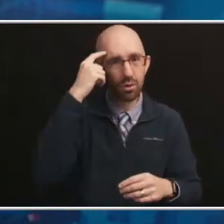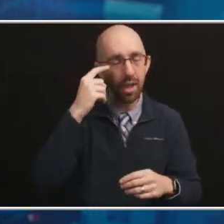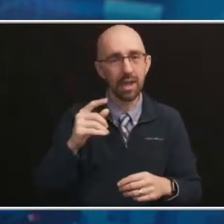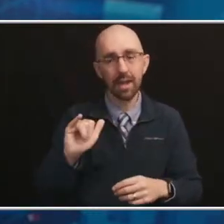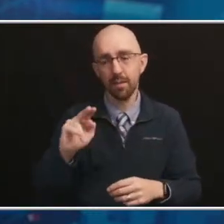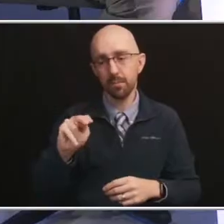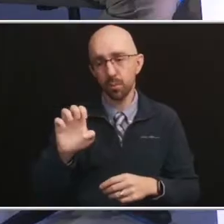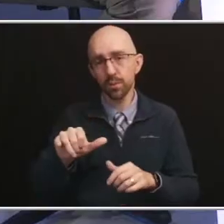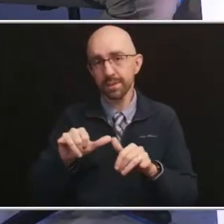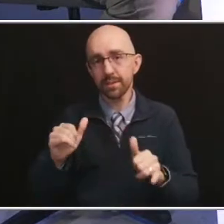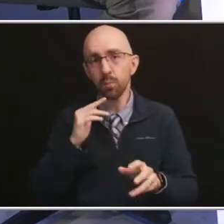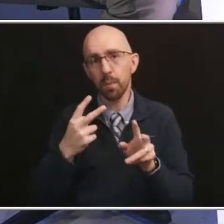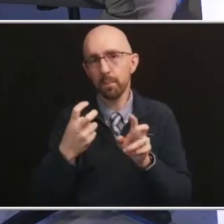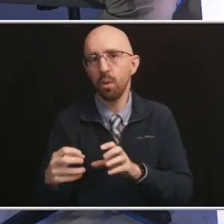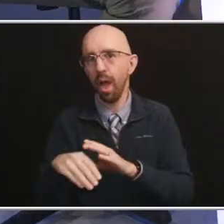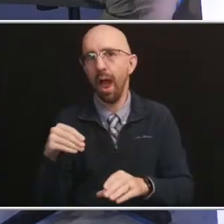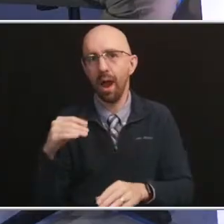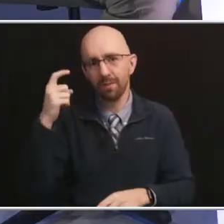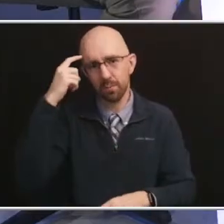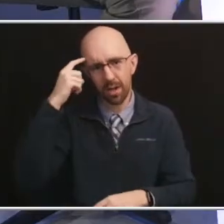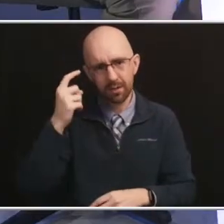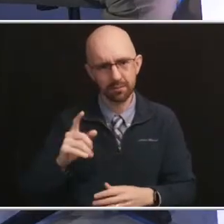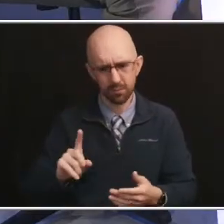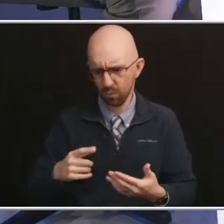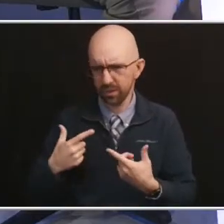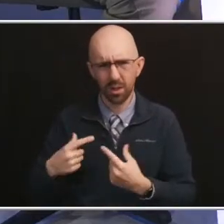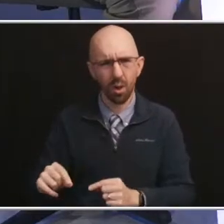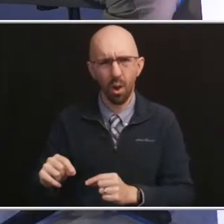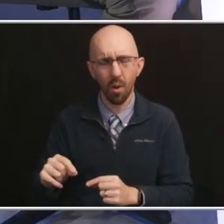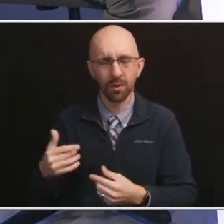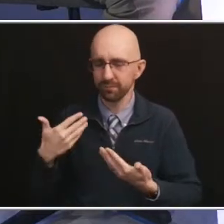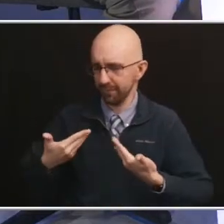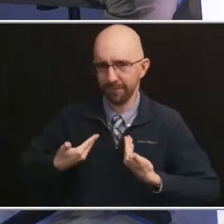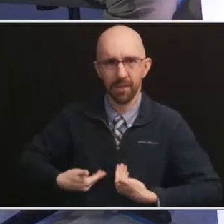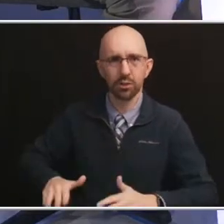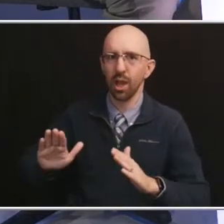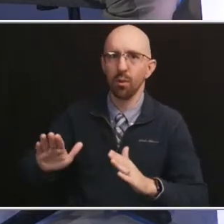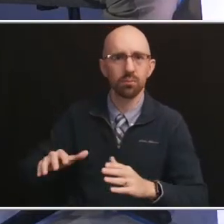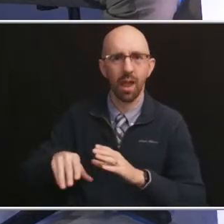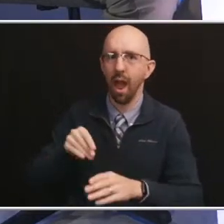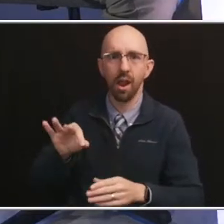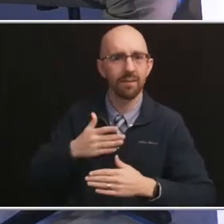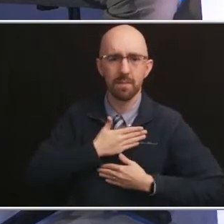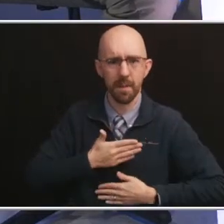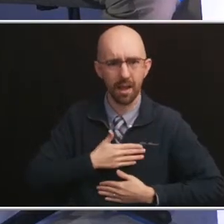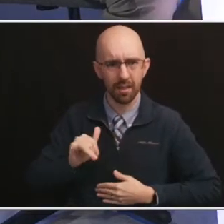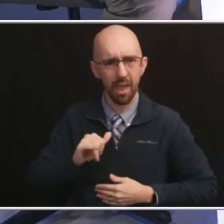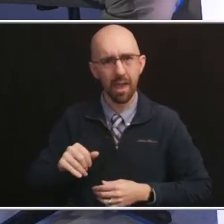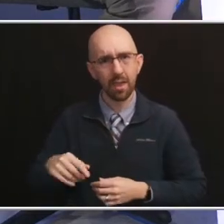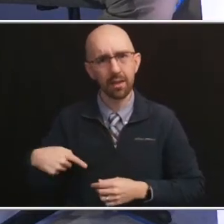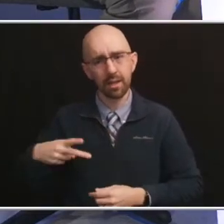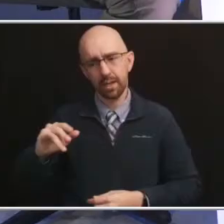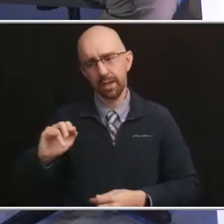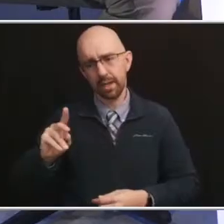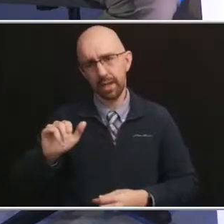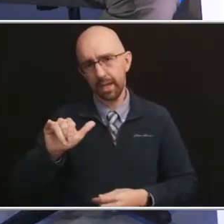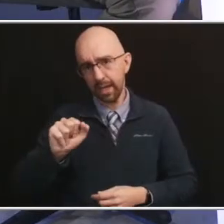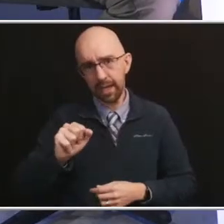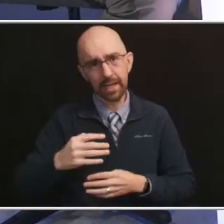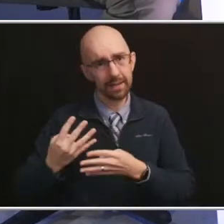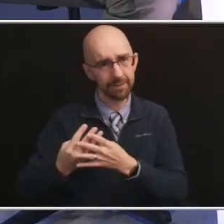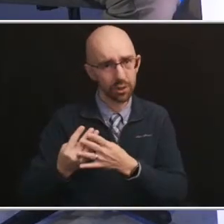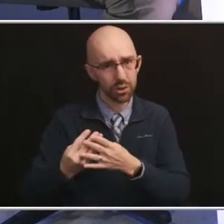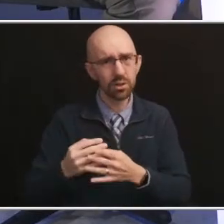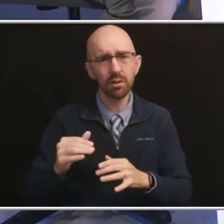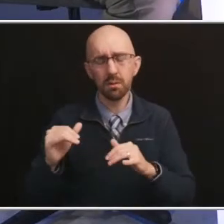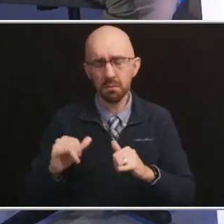Where does it go? Just gets Flushed out? Flushed out. Like yep. through your kidneys? Or Yeah. That's incredible. So